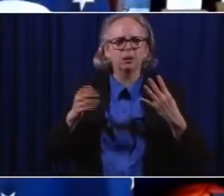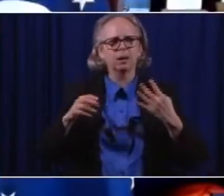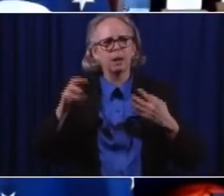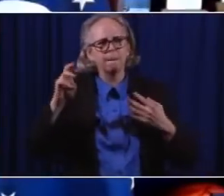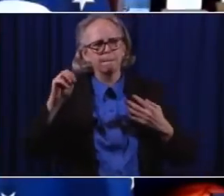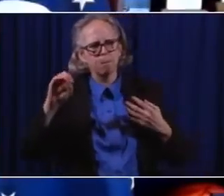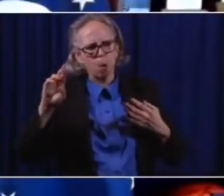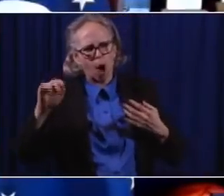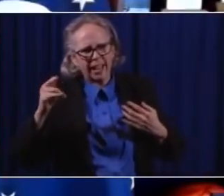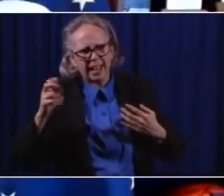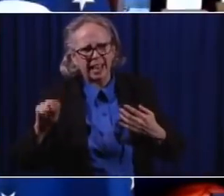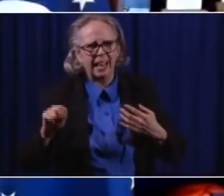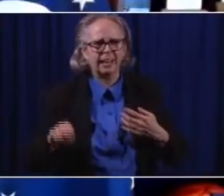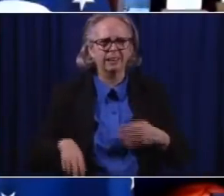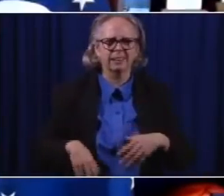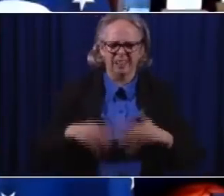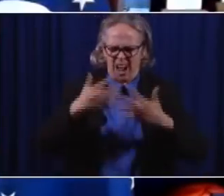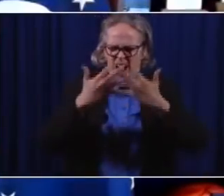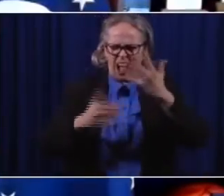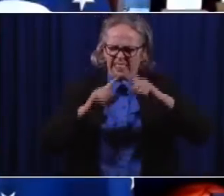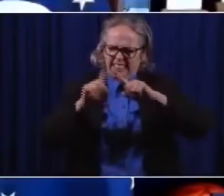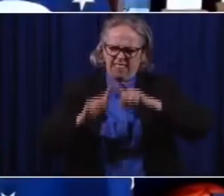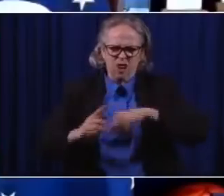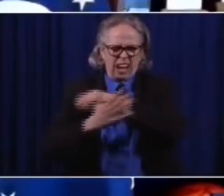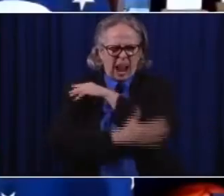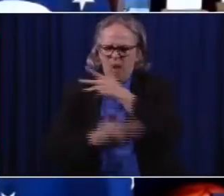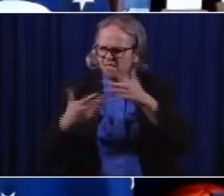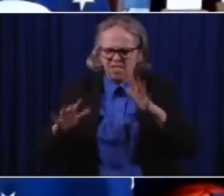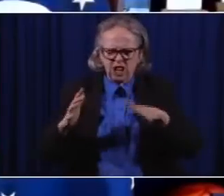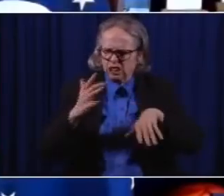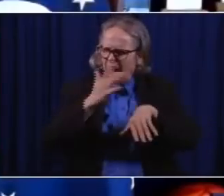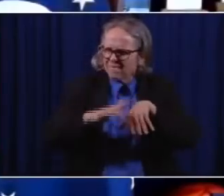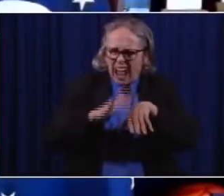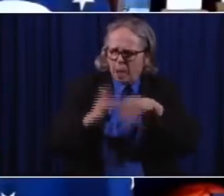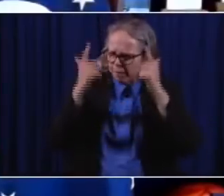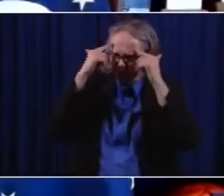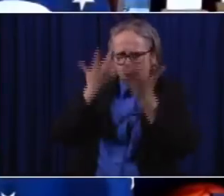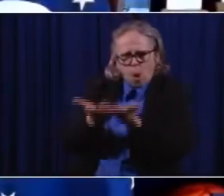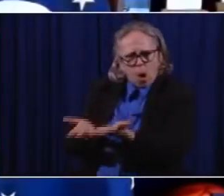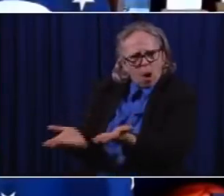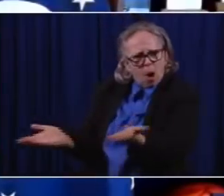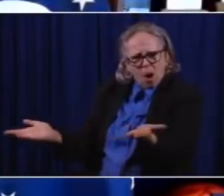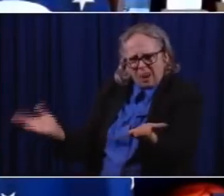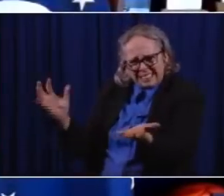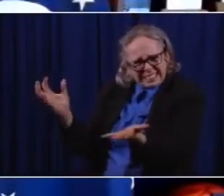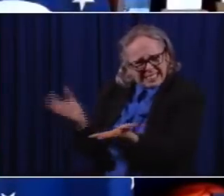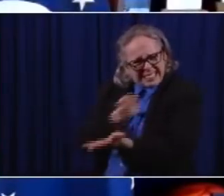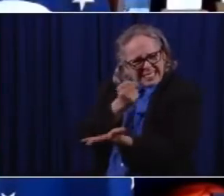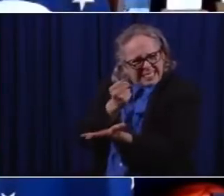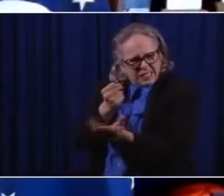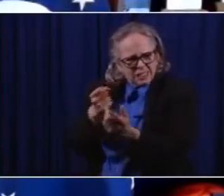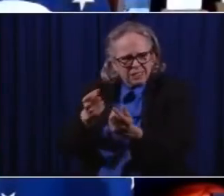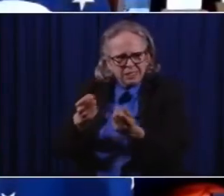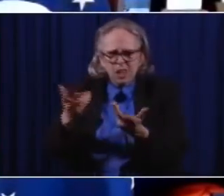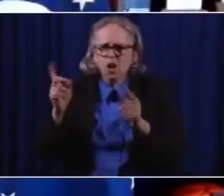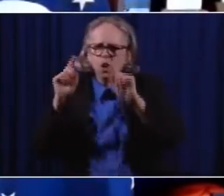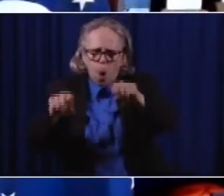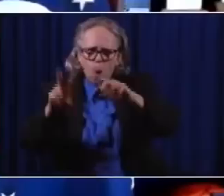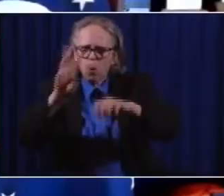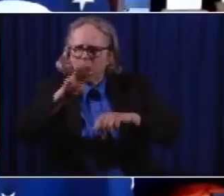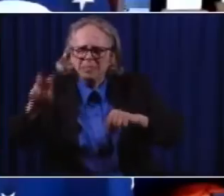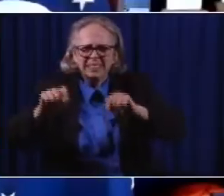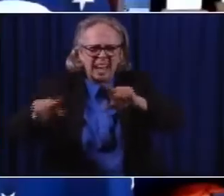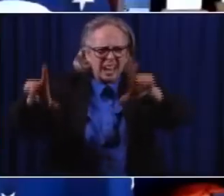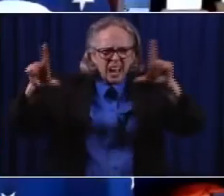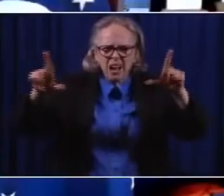So there's still money available for small businesses in those counties to apply. We encourage you to